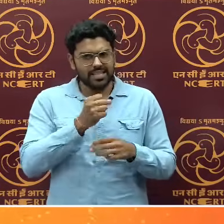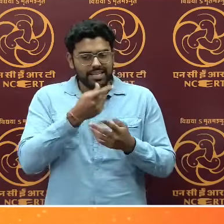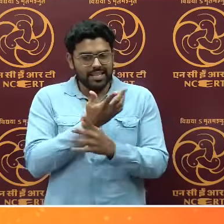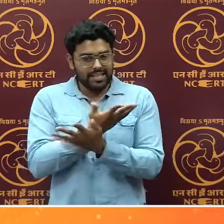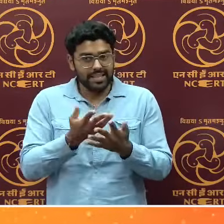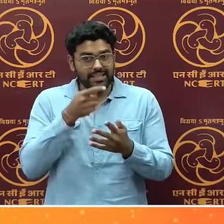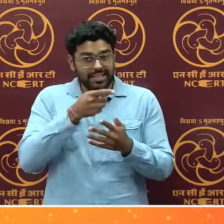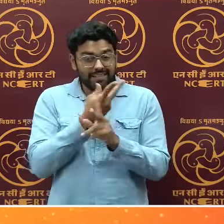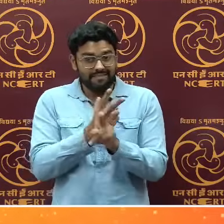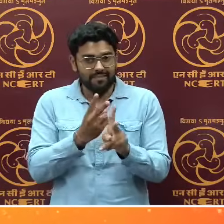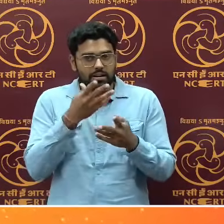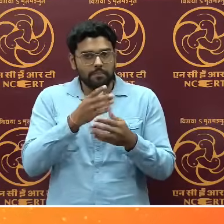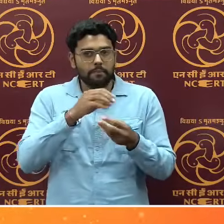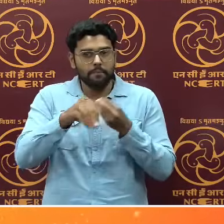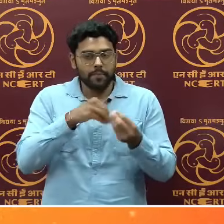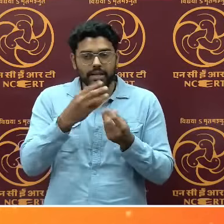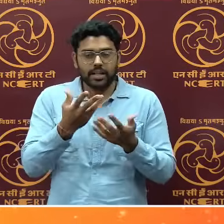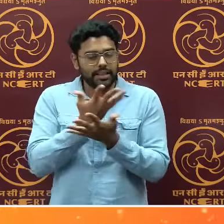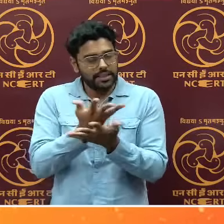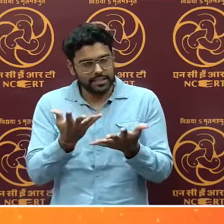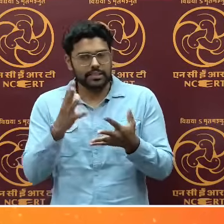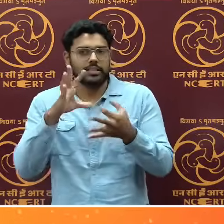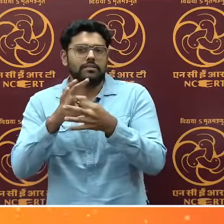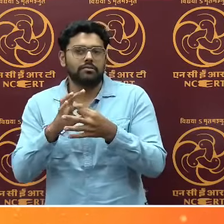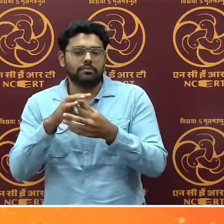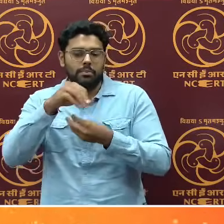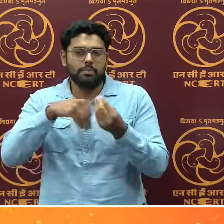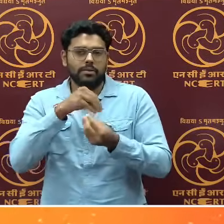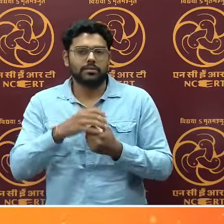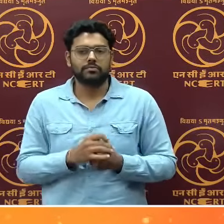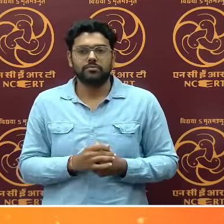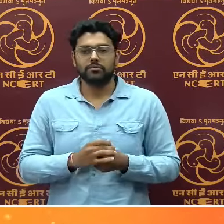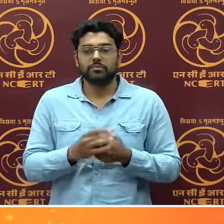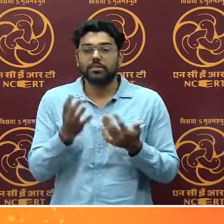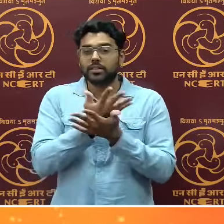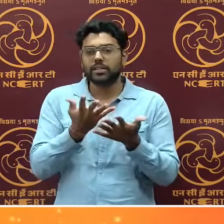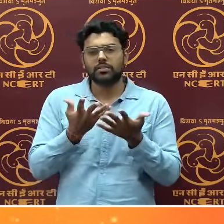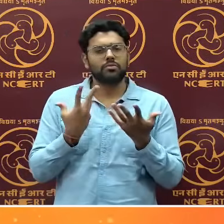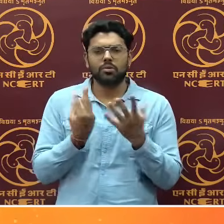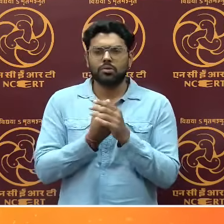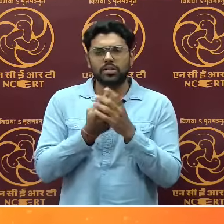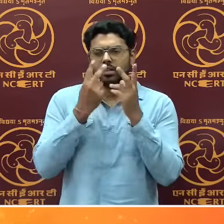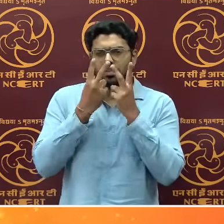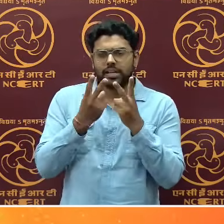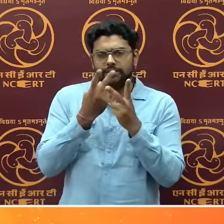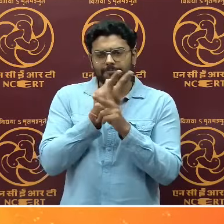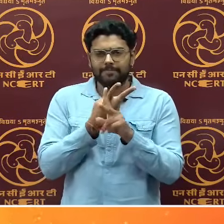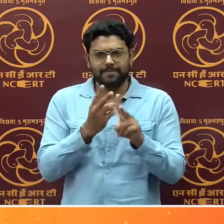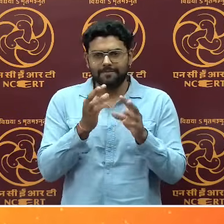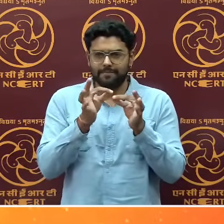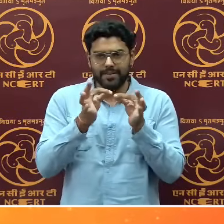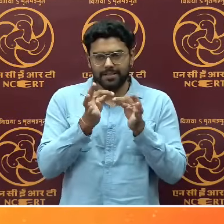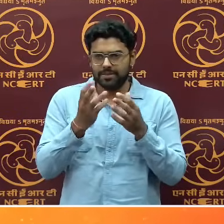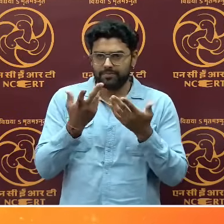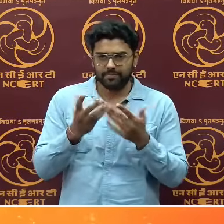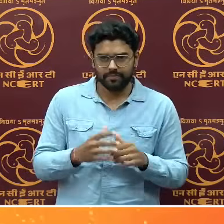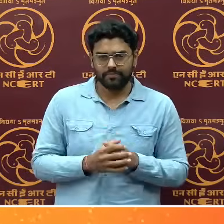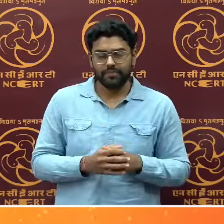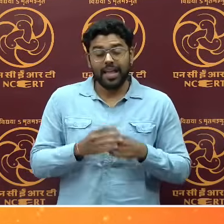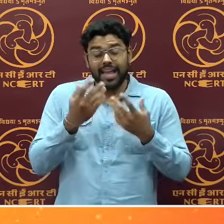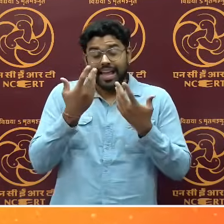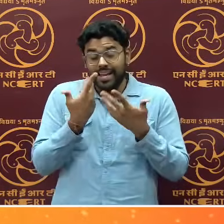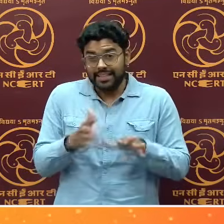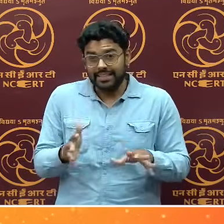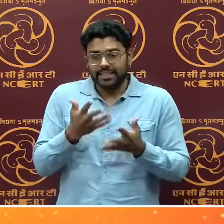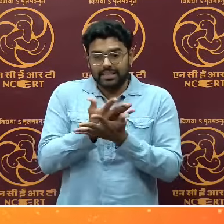it is made up of what? Matter. And matter, we have seen that how we define matter as that anything